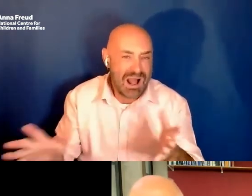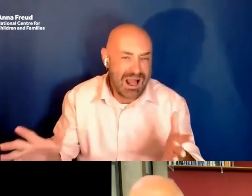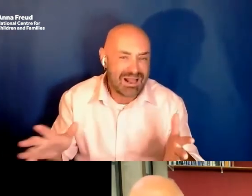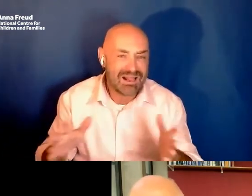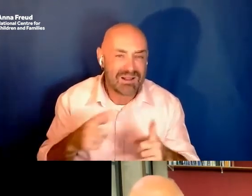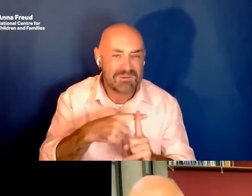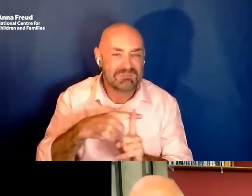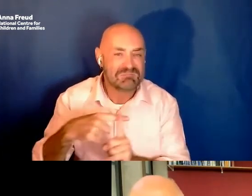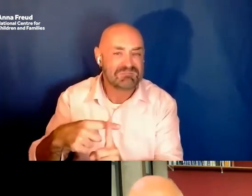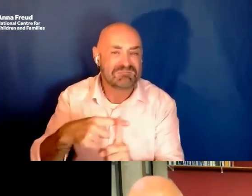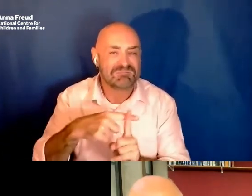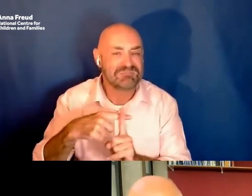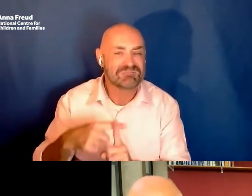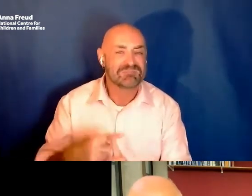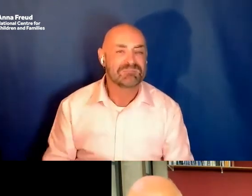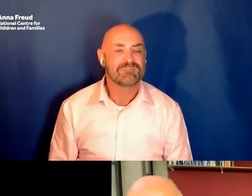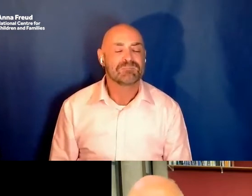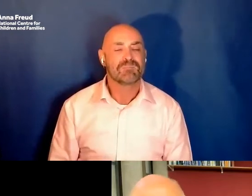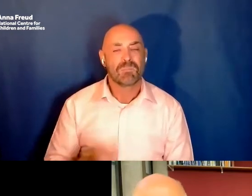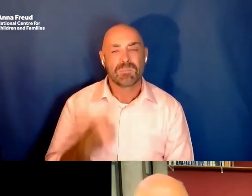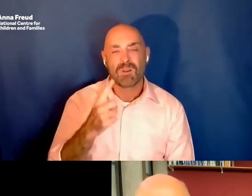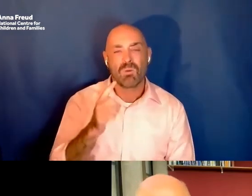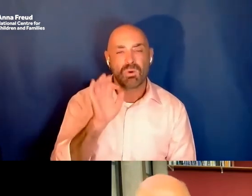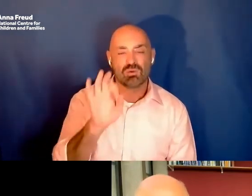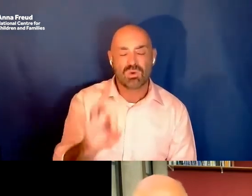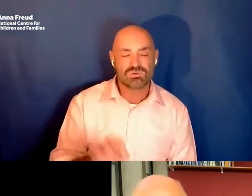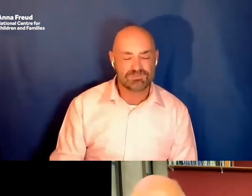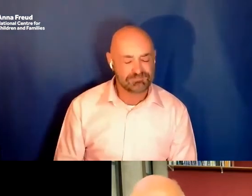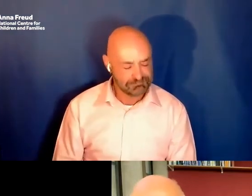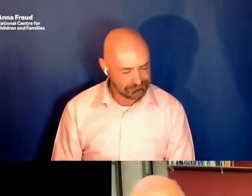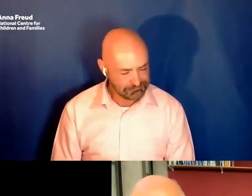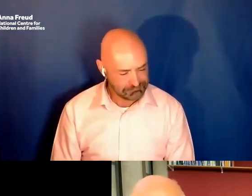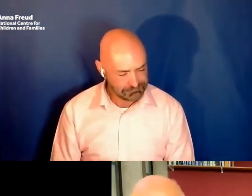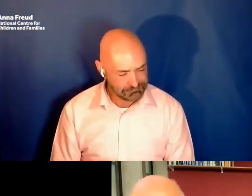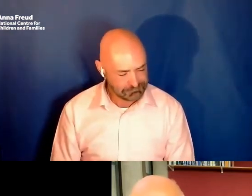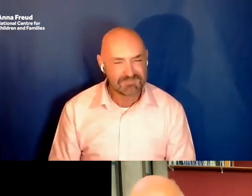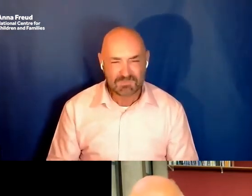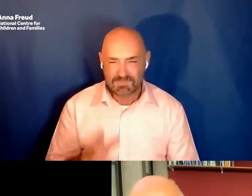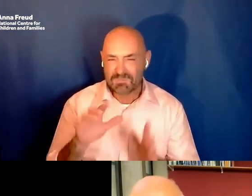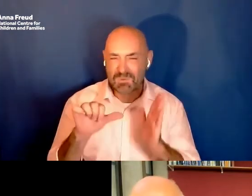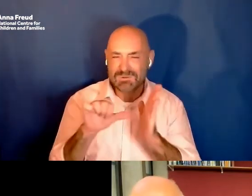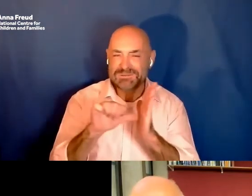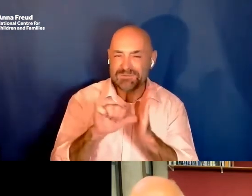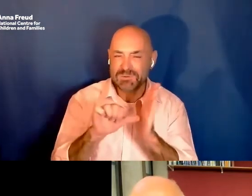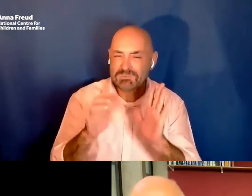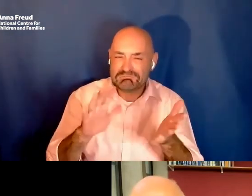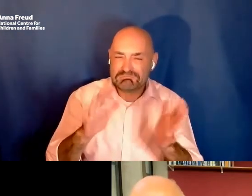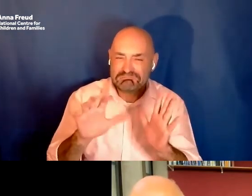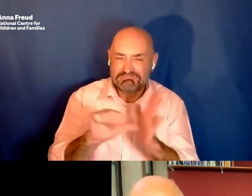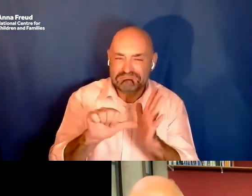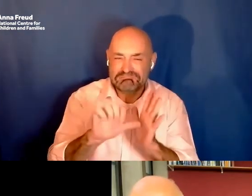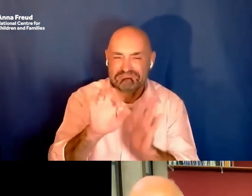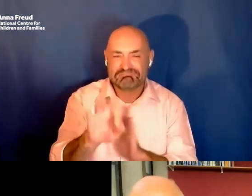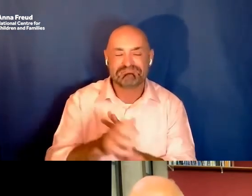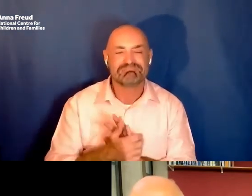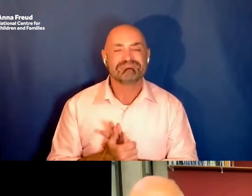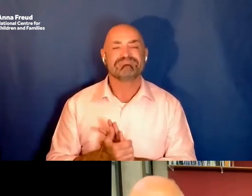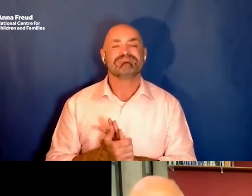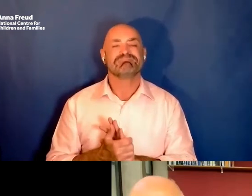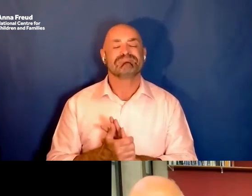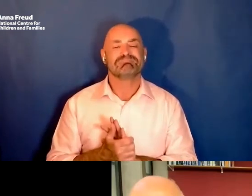Okay, I've got a question for you to say, again, slightly on the challenging side. The questioner